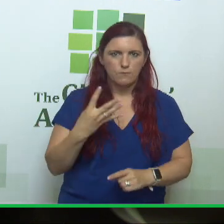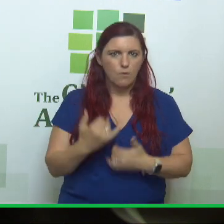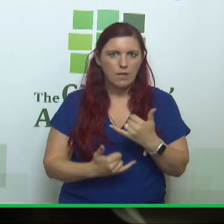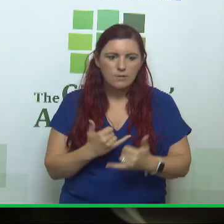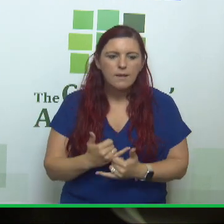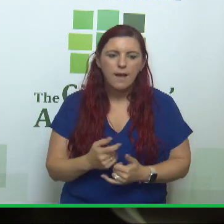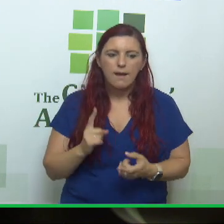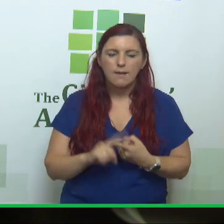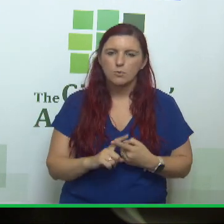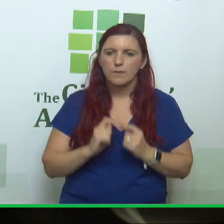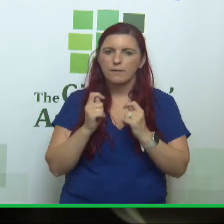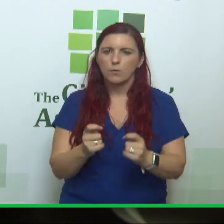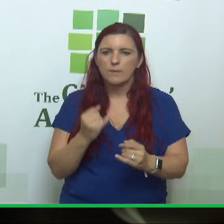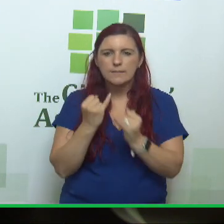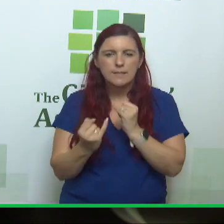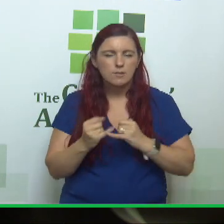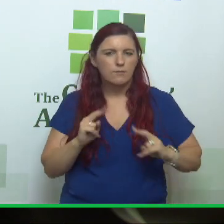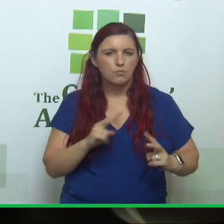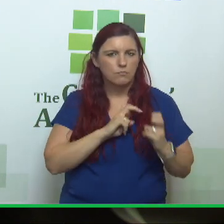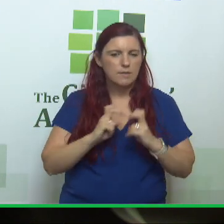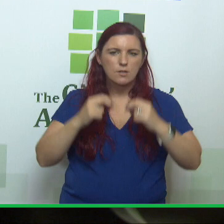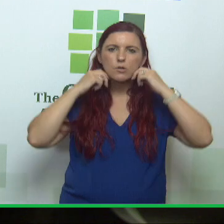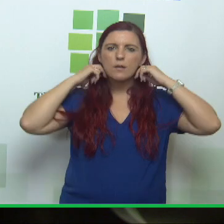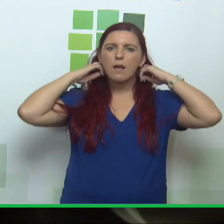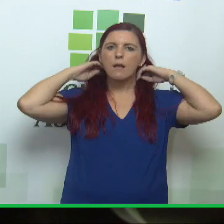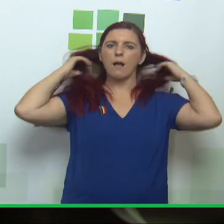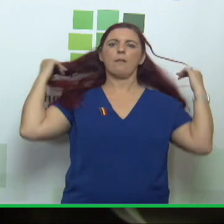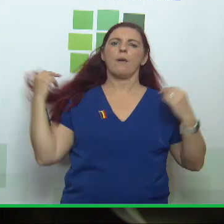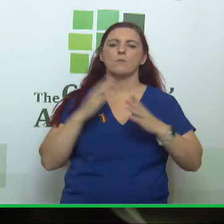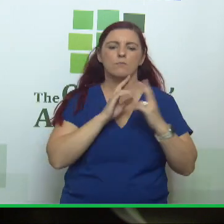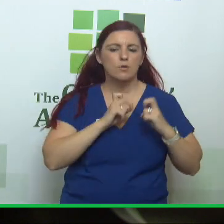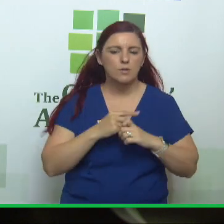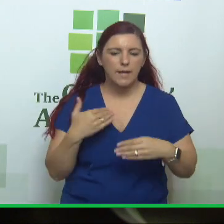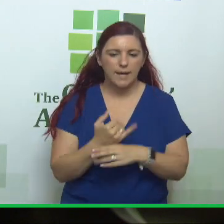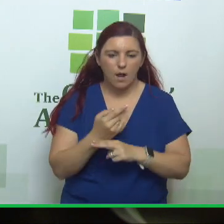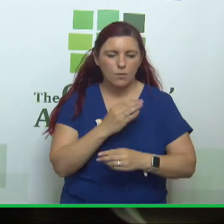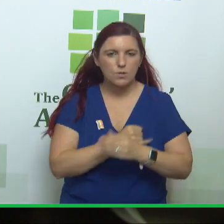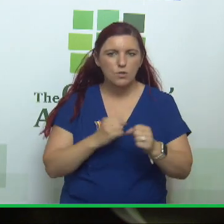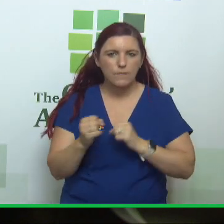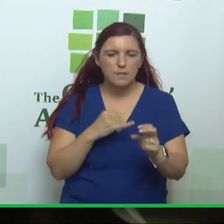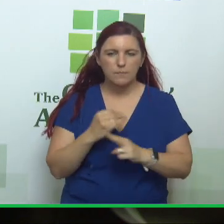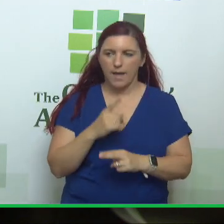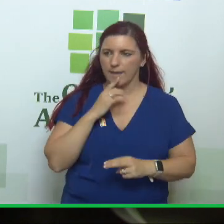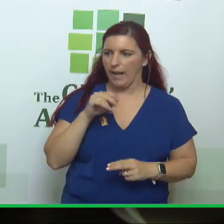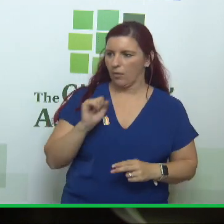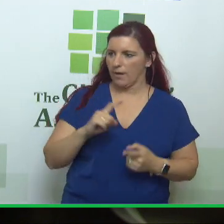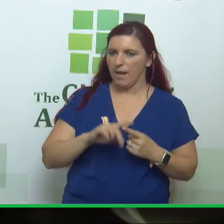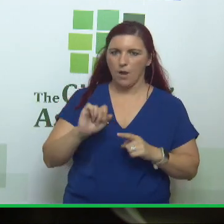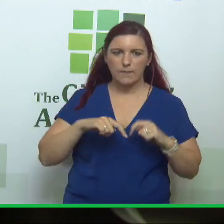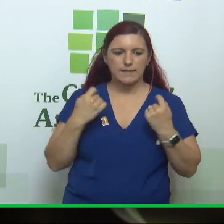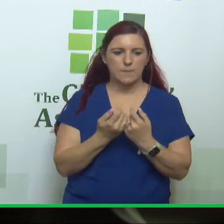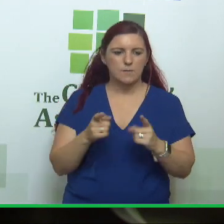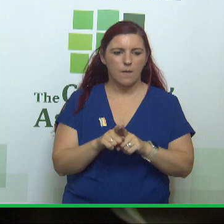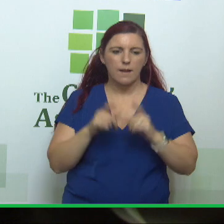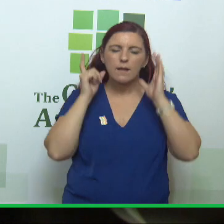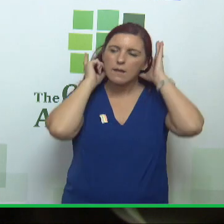give details of our primary research conducted within our services by Catherine Comiskey and our team in Trinity College on the recovery journey, and Ivana Maloney